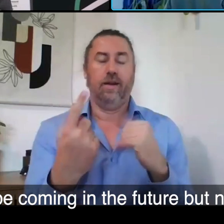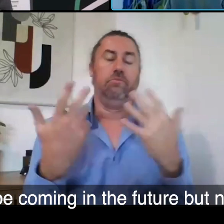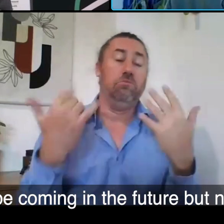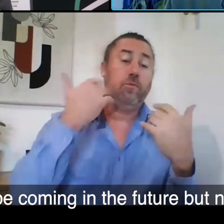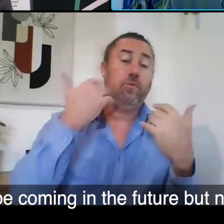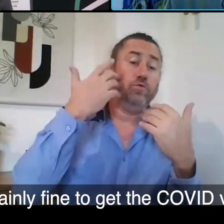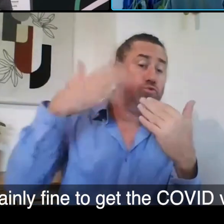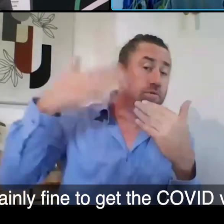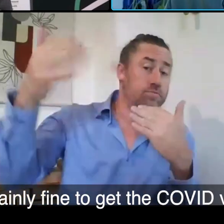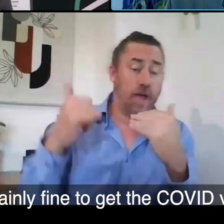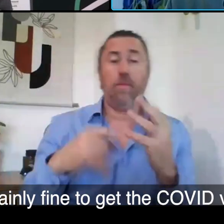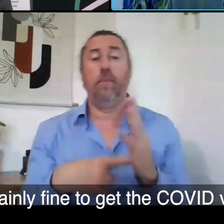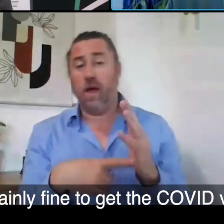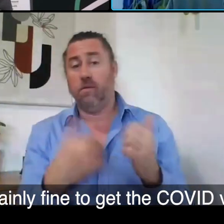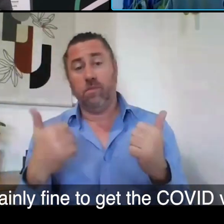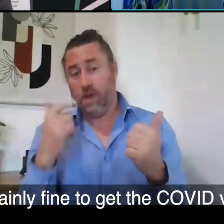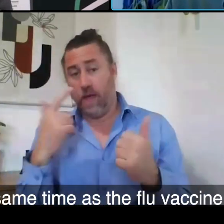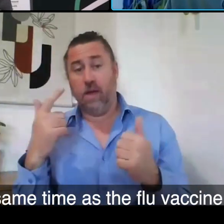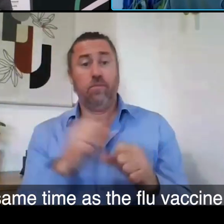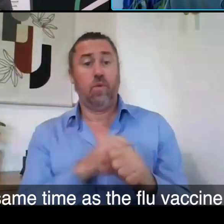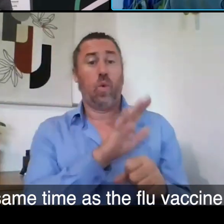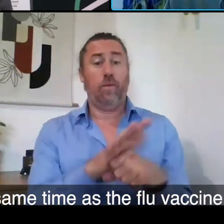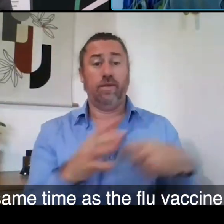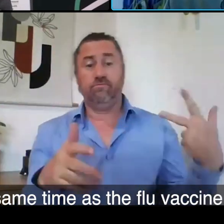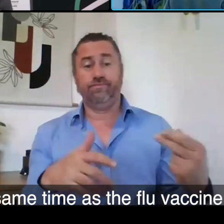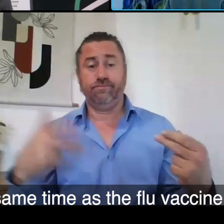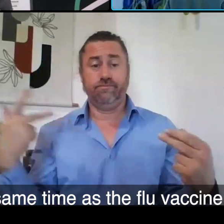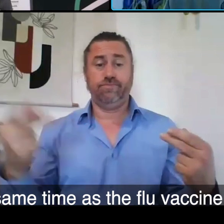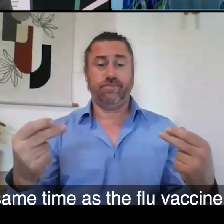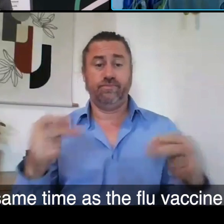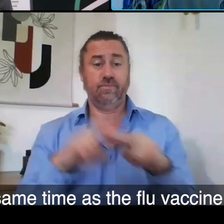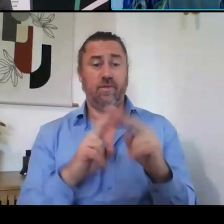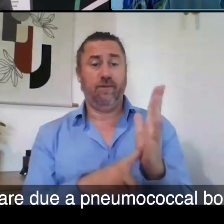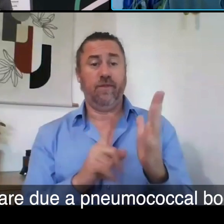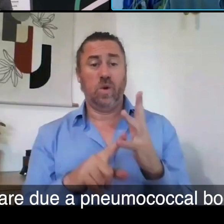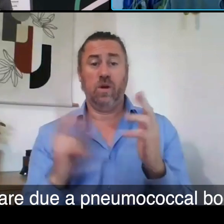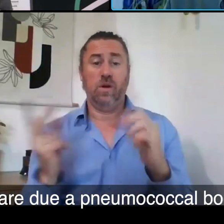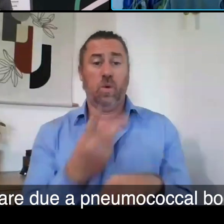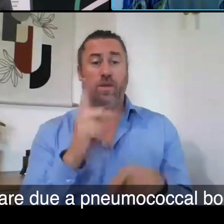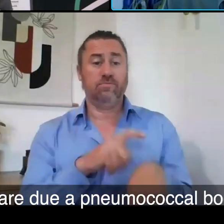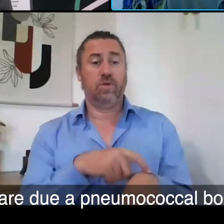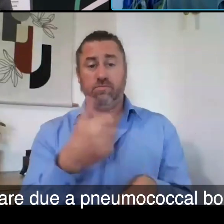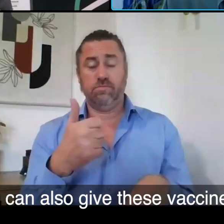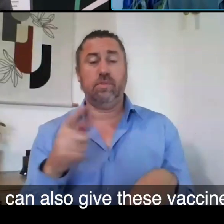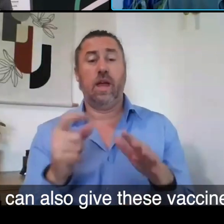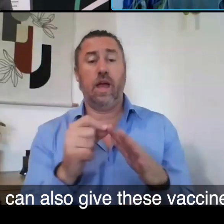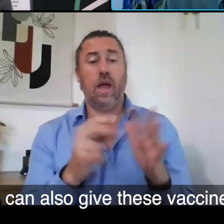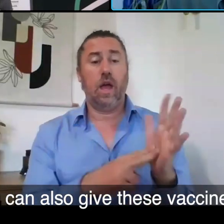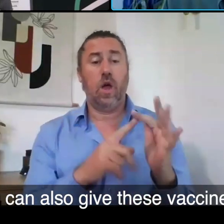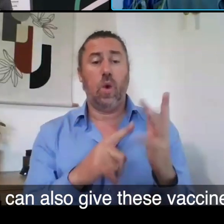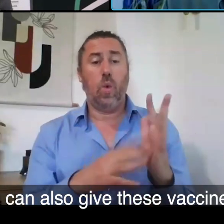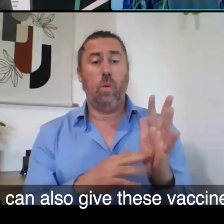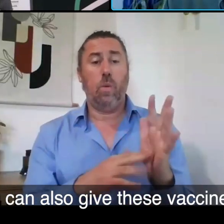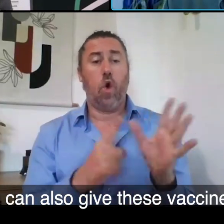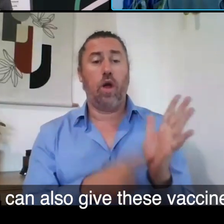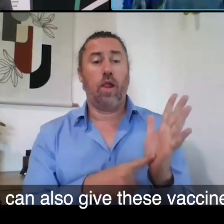but not currently. But it's certainly fine to get the COVID vaccine the same time as the flu vaccine. Those that are due a pneumococcal booster, as example, you can also